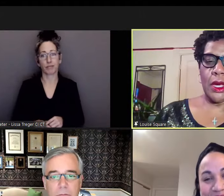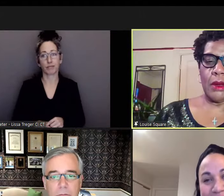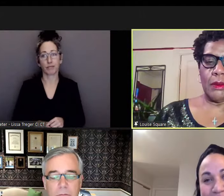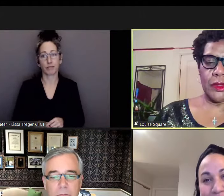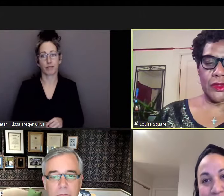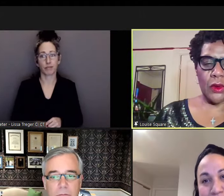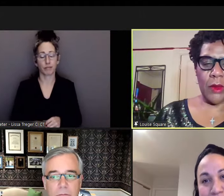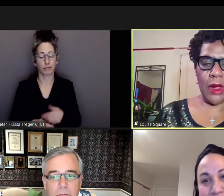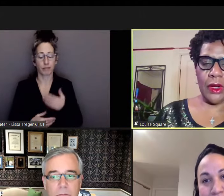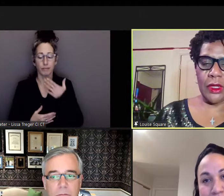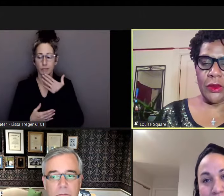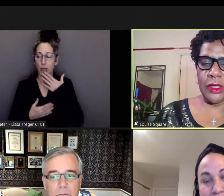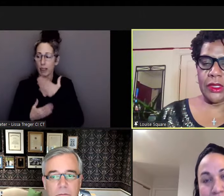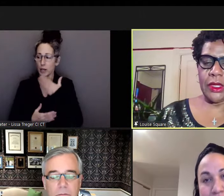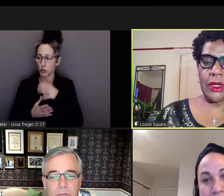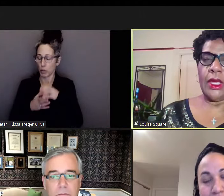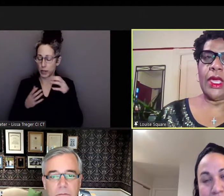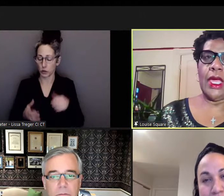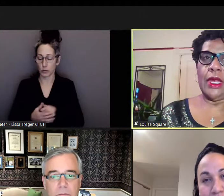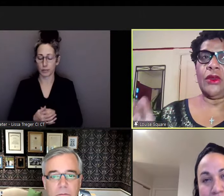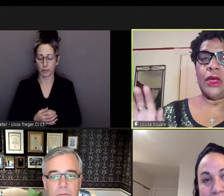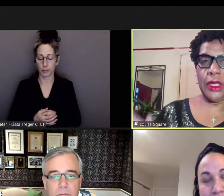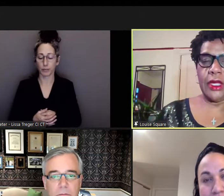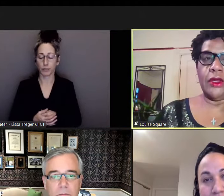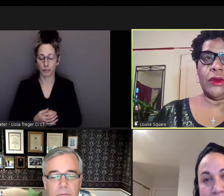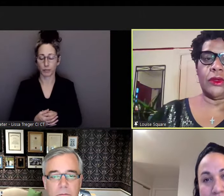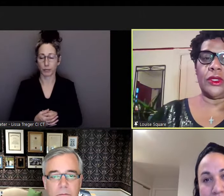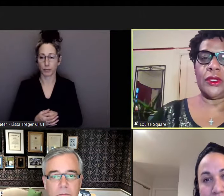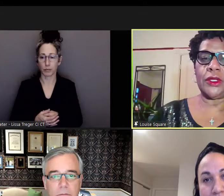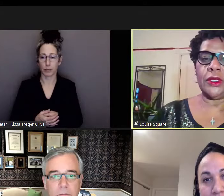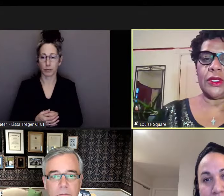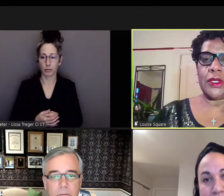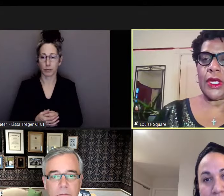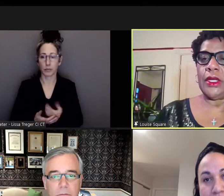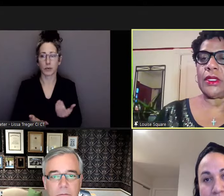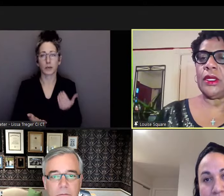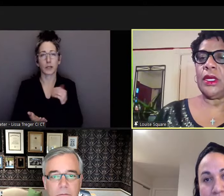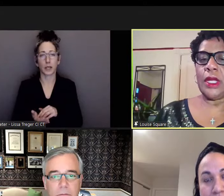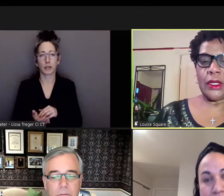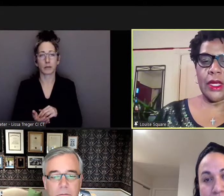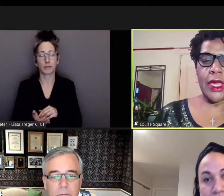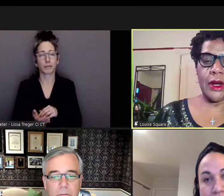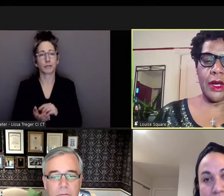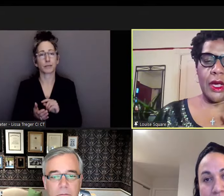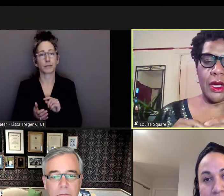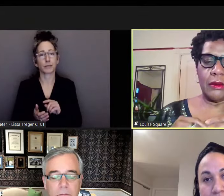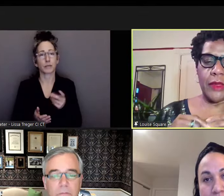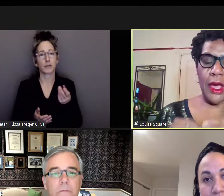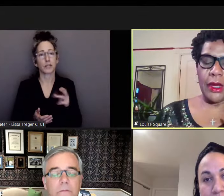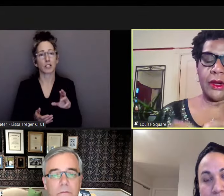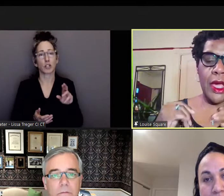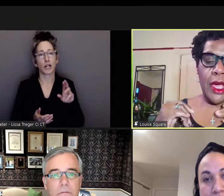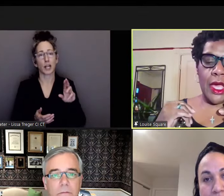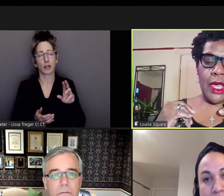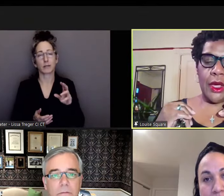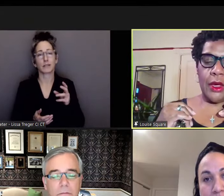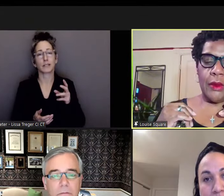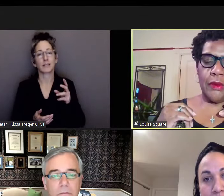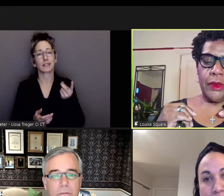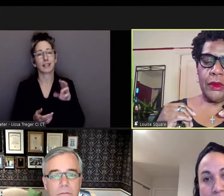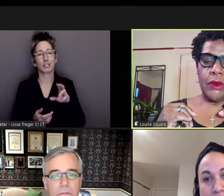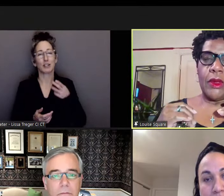much. So our next question, and you alluded to this in your slides, Dr. Heyer.